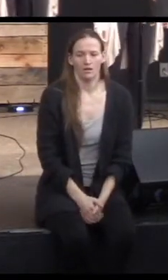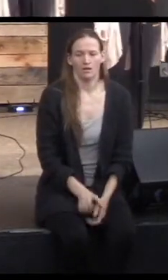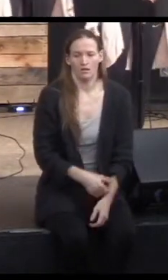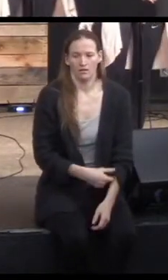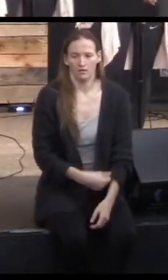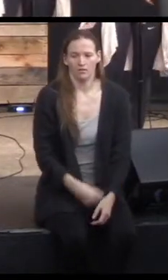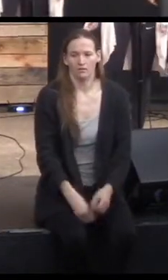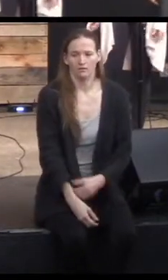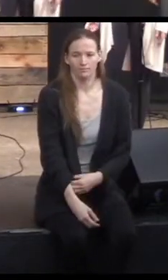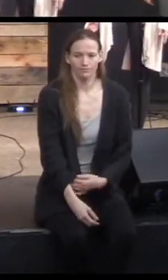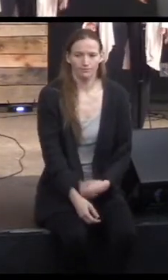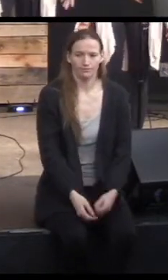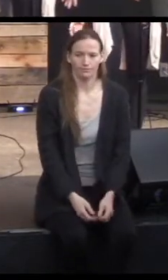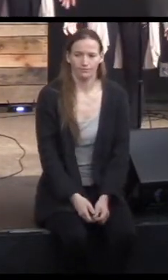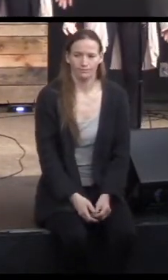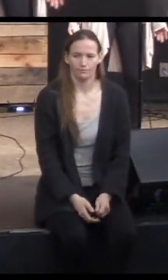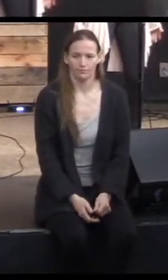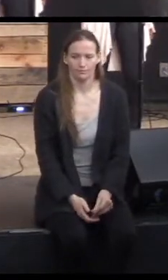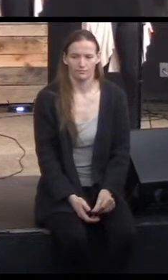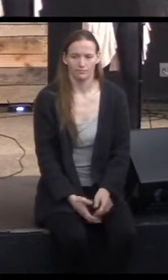God.